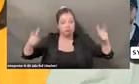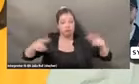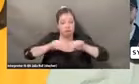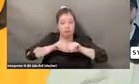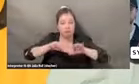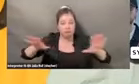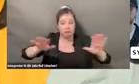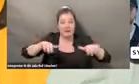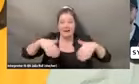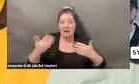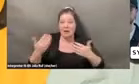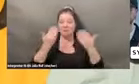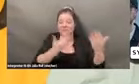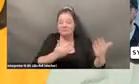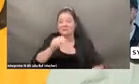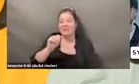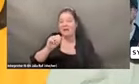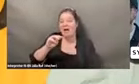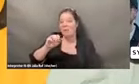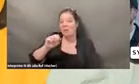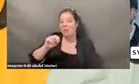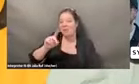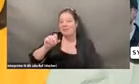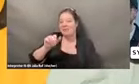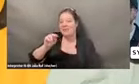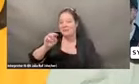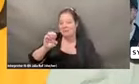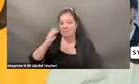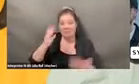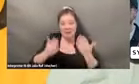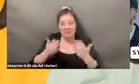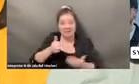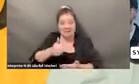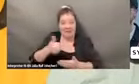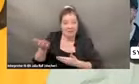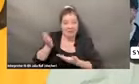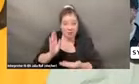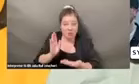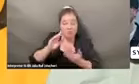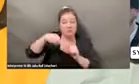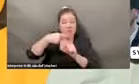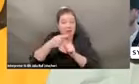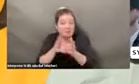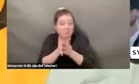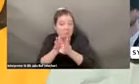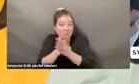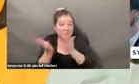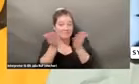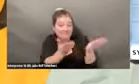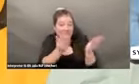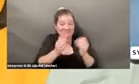floor to Amandine. If you could please introduce yourself and tell us about this part.